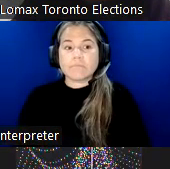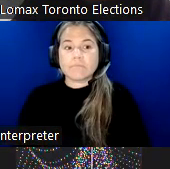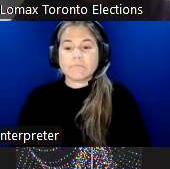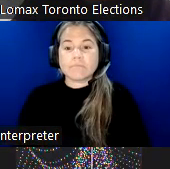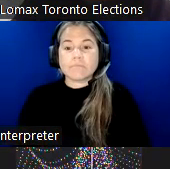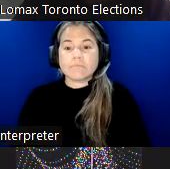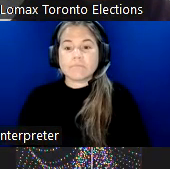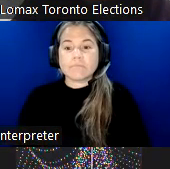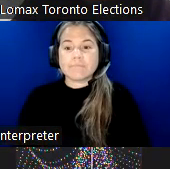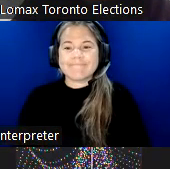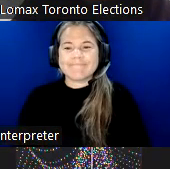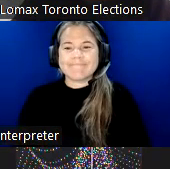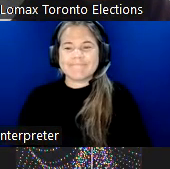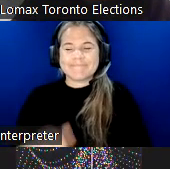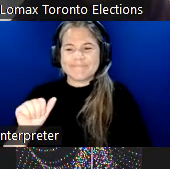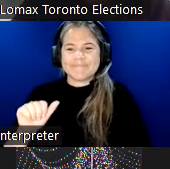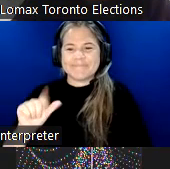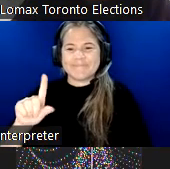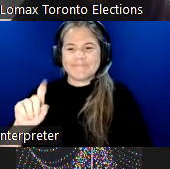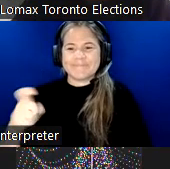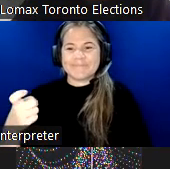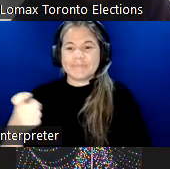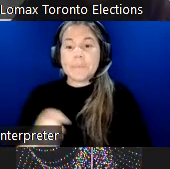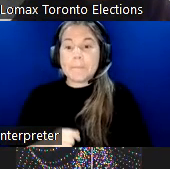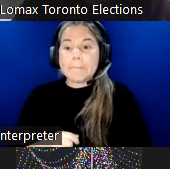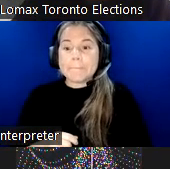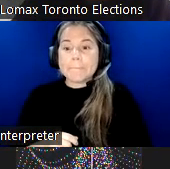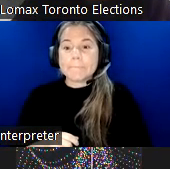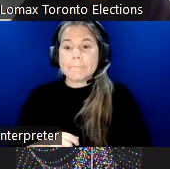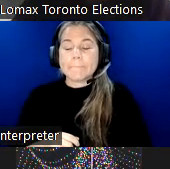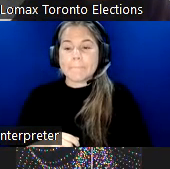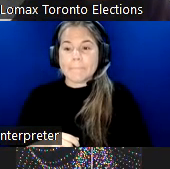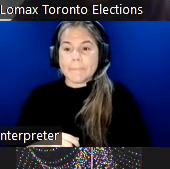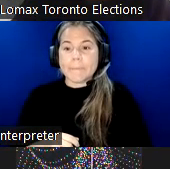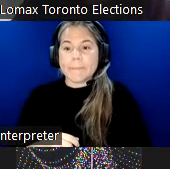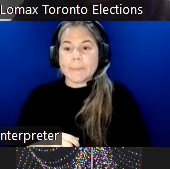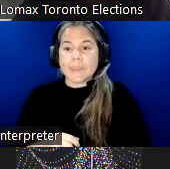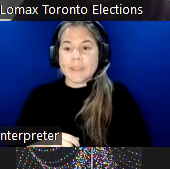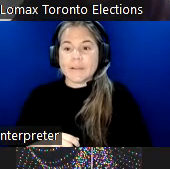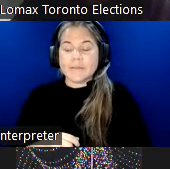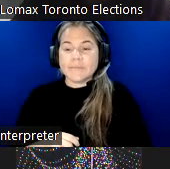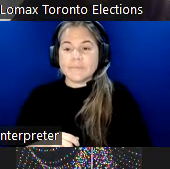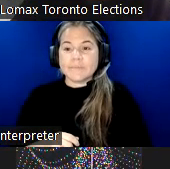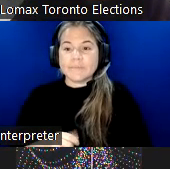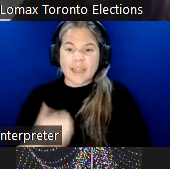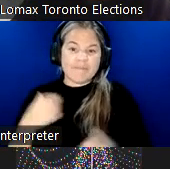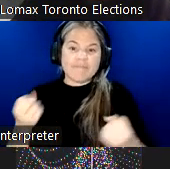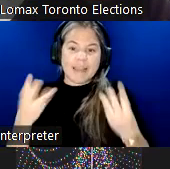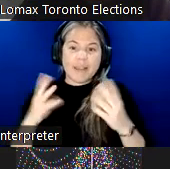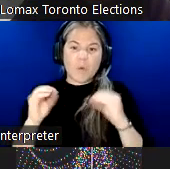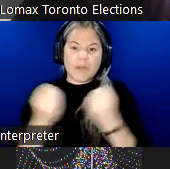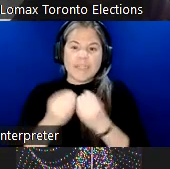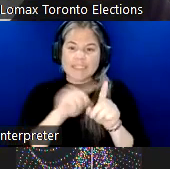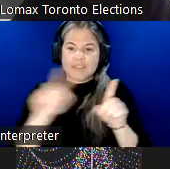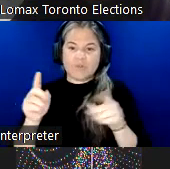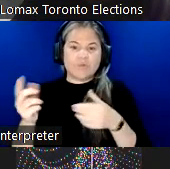So, Alex, we do have a number of resident leaders and organizations joining us today